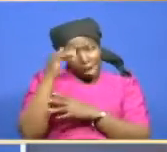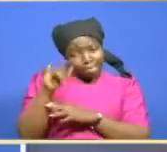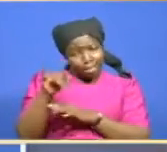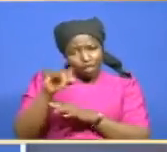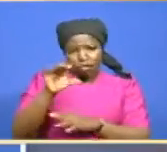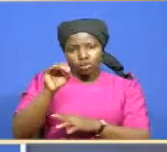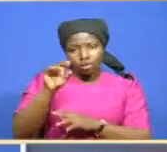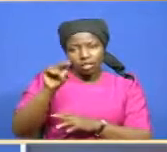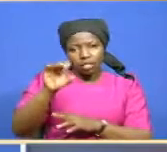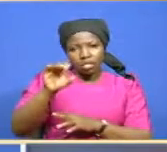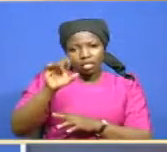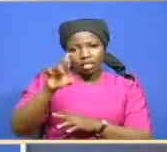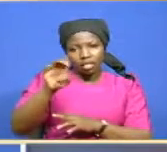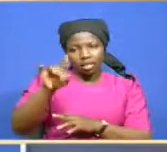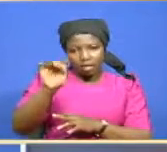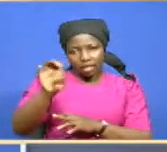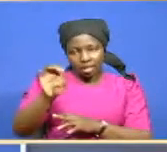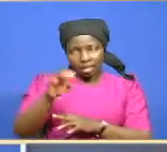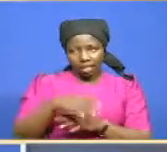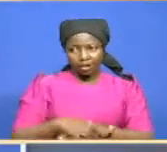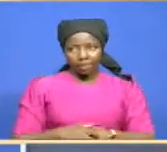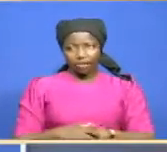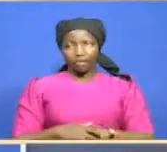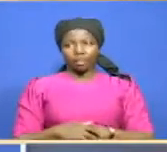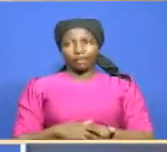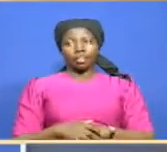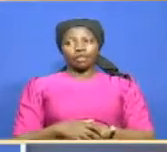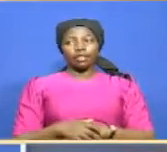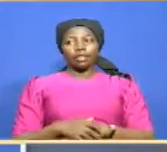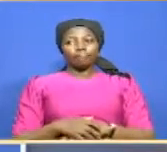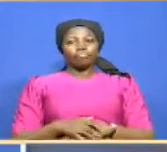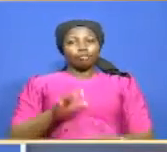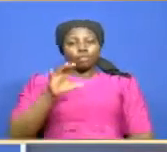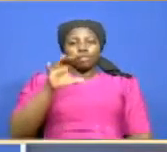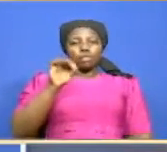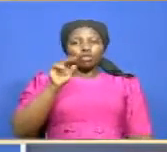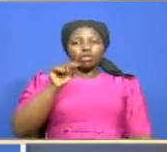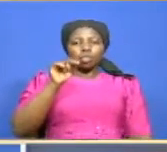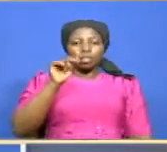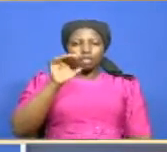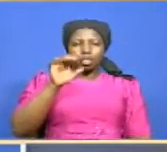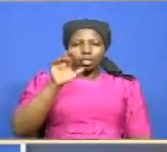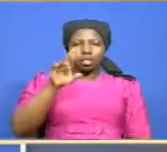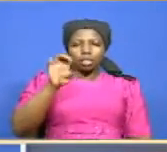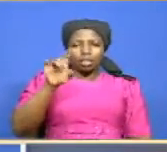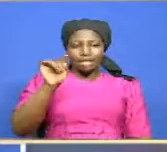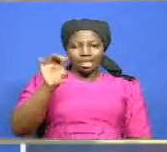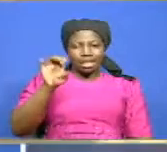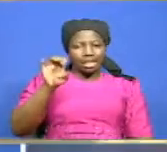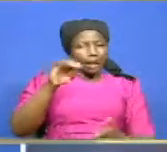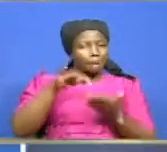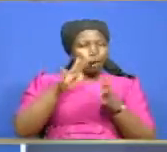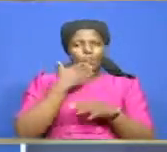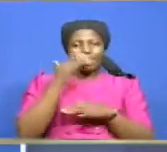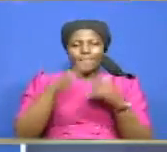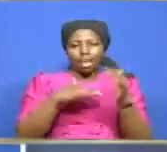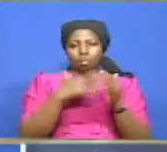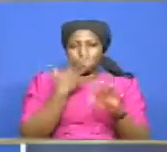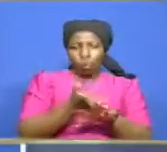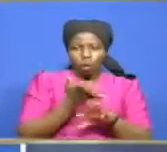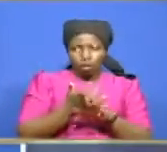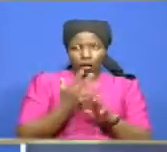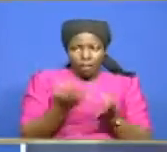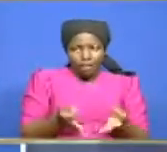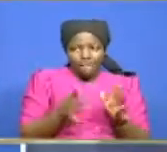of durability, reinforced concrete is far ahead of stone. Officials say